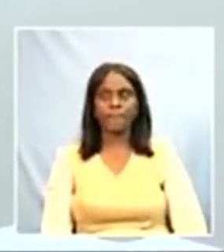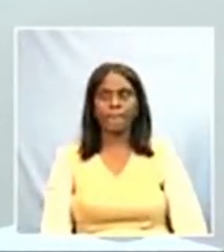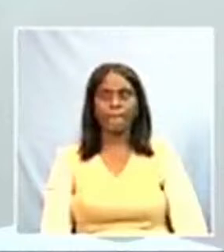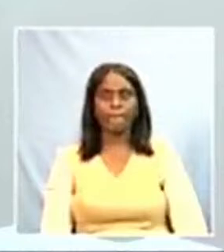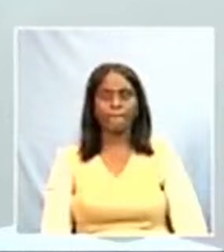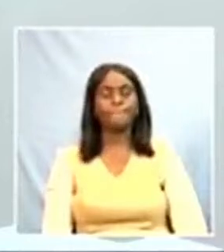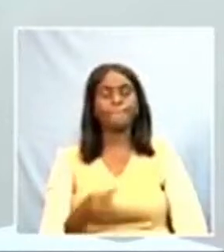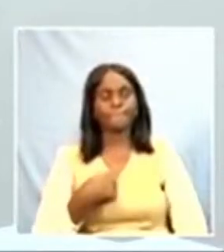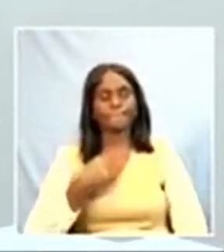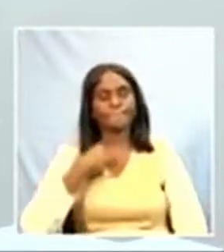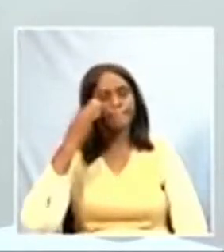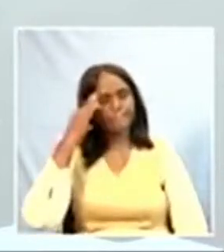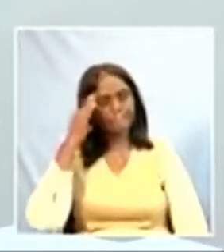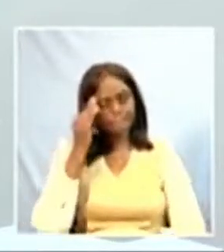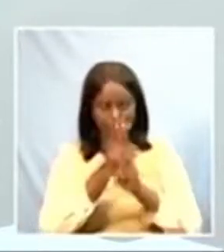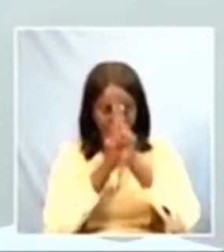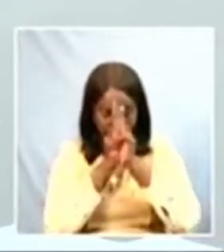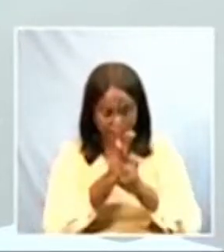I know Honorable